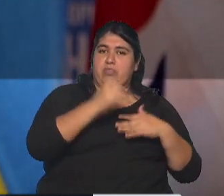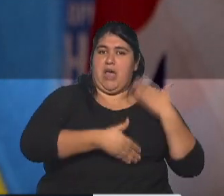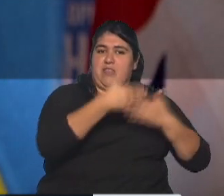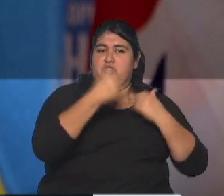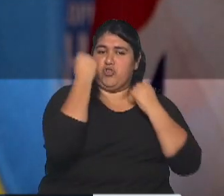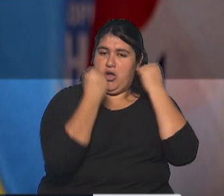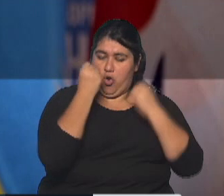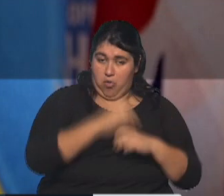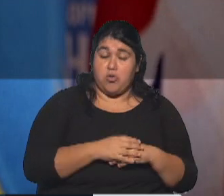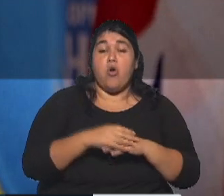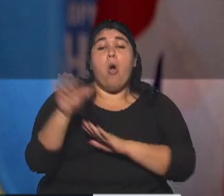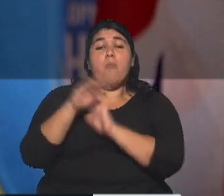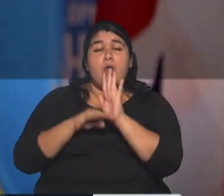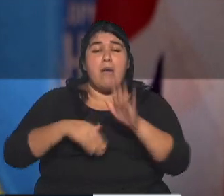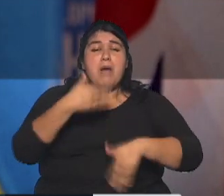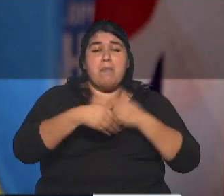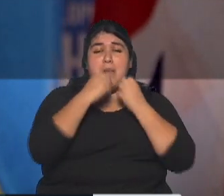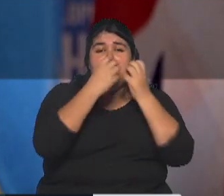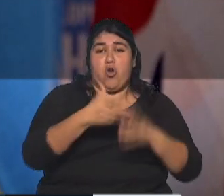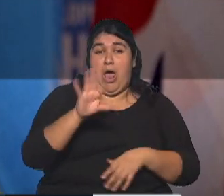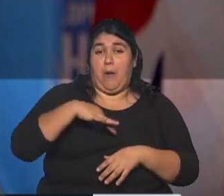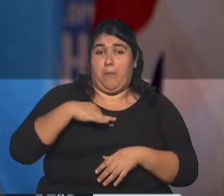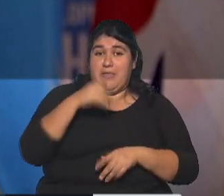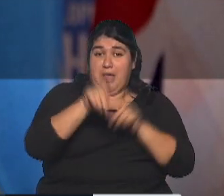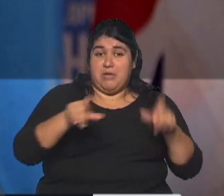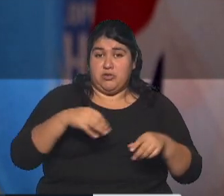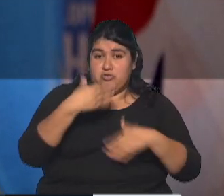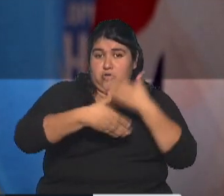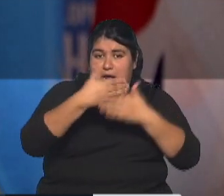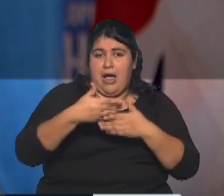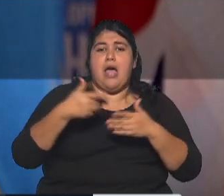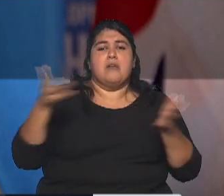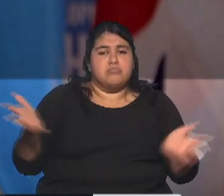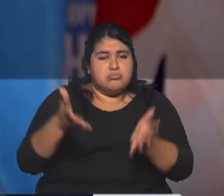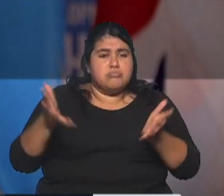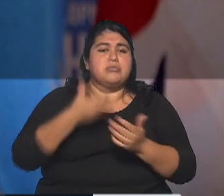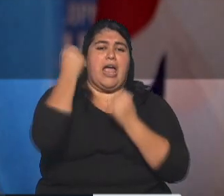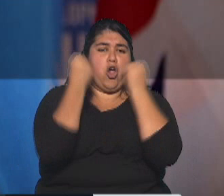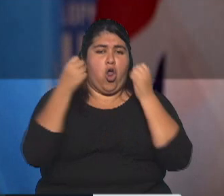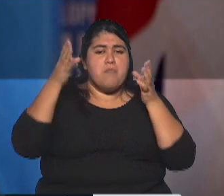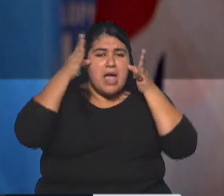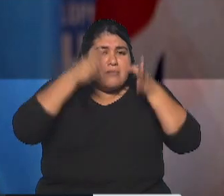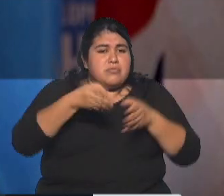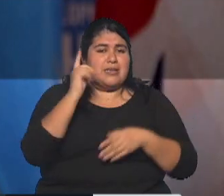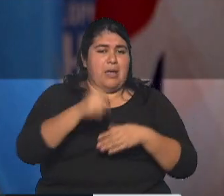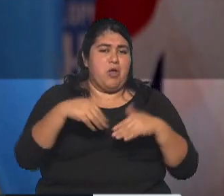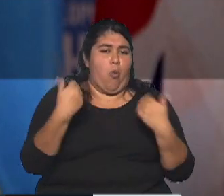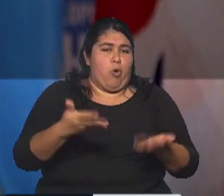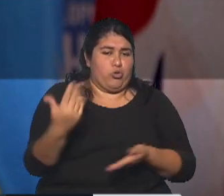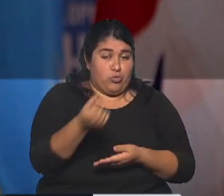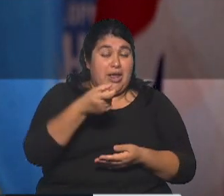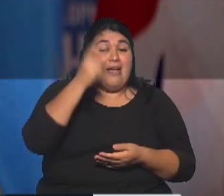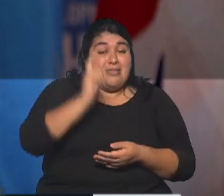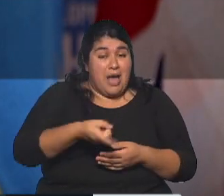to improve the lives of people in Rwanda and develop the country, the economy, job prospects and opportunities. In addition, the UK will